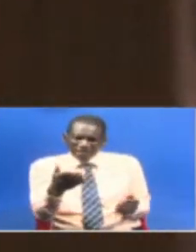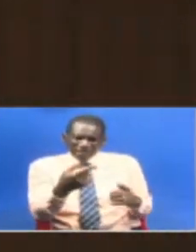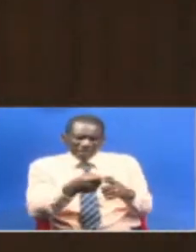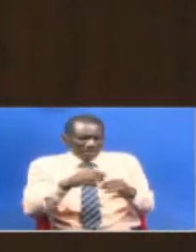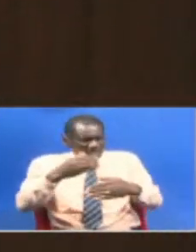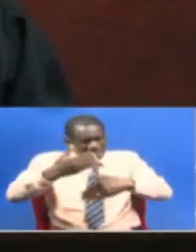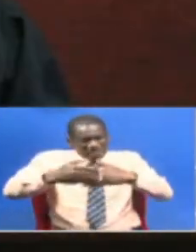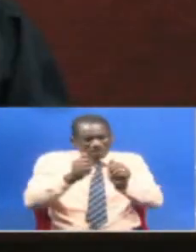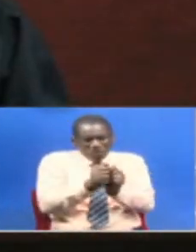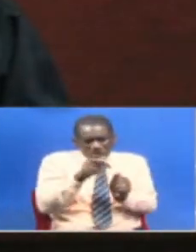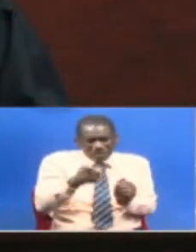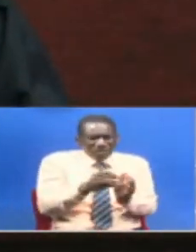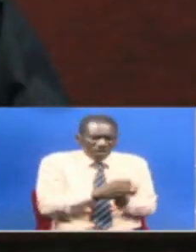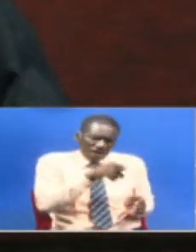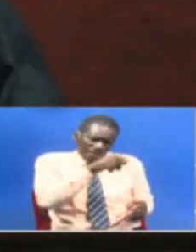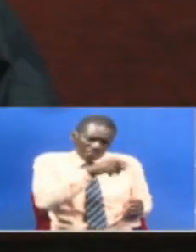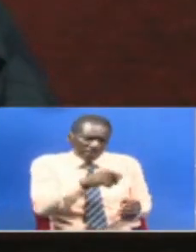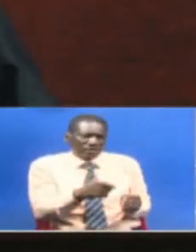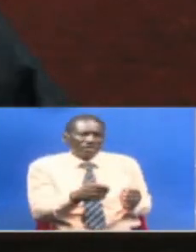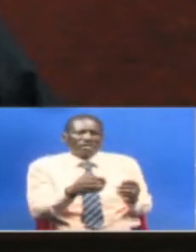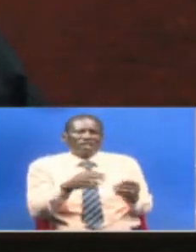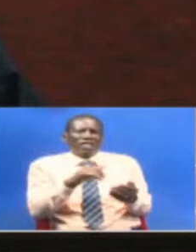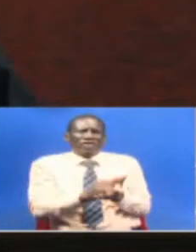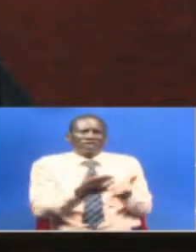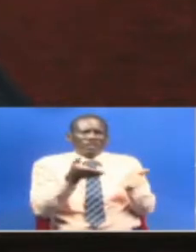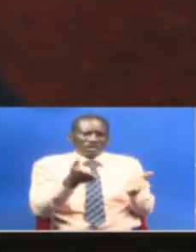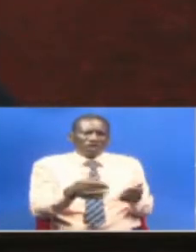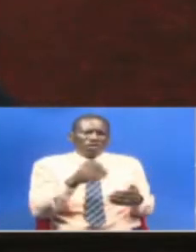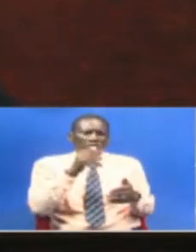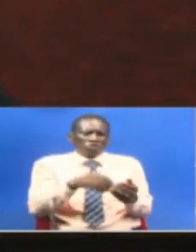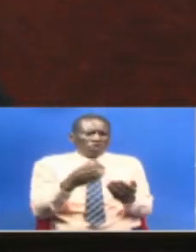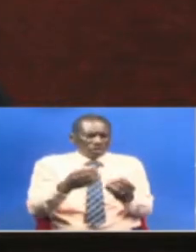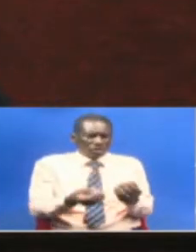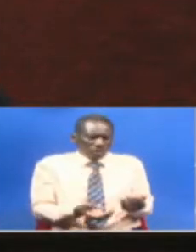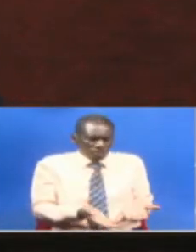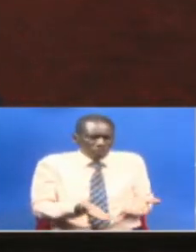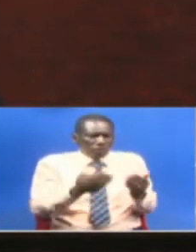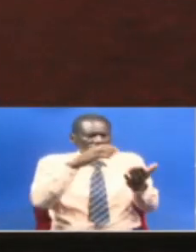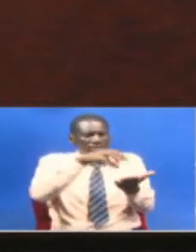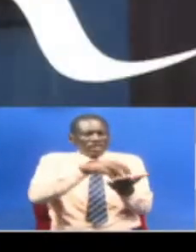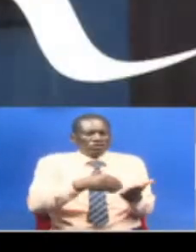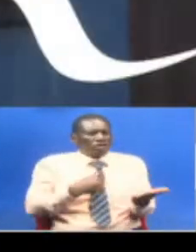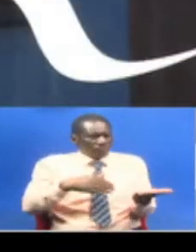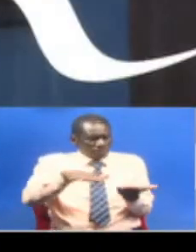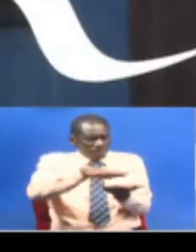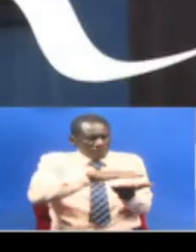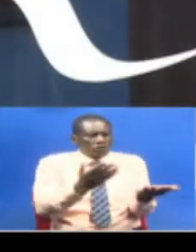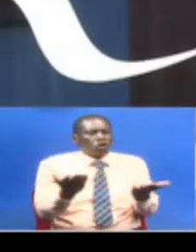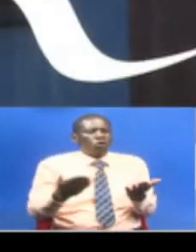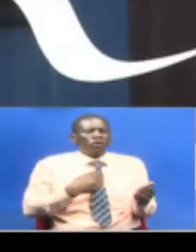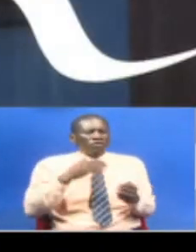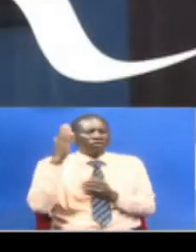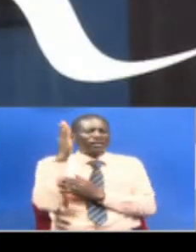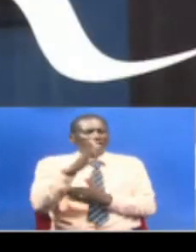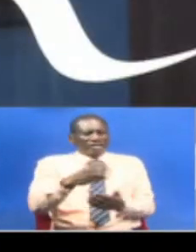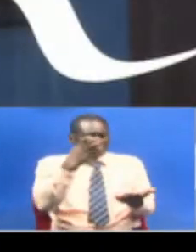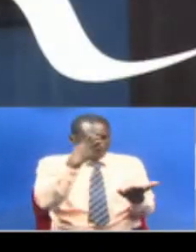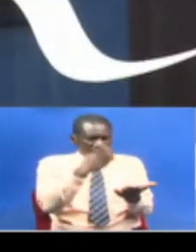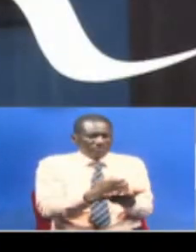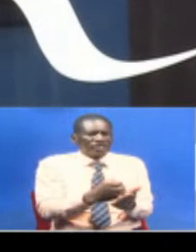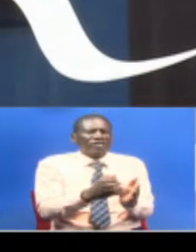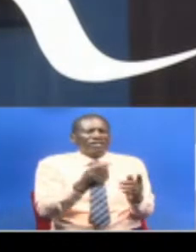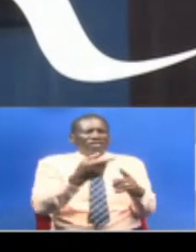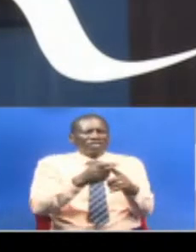to this one, and then that is now what builds up the case. So there is the basis where there is the direct evidence, and then